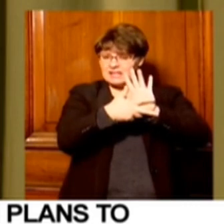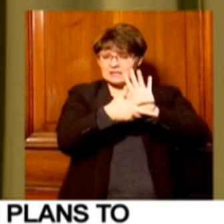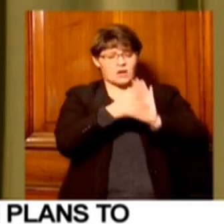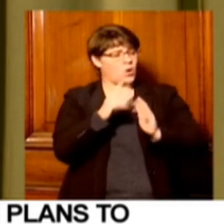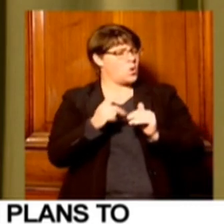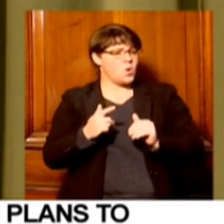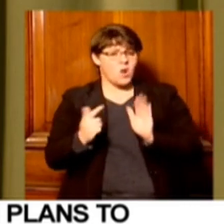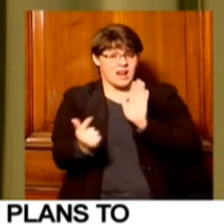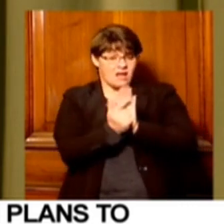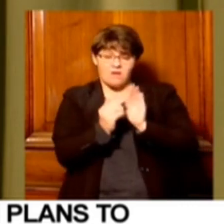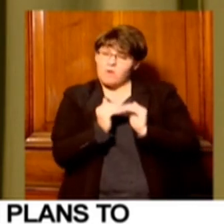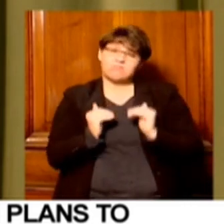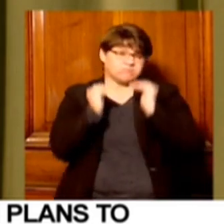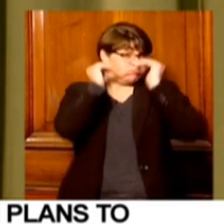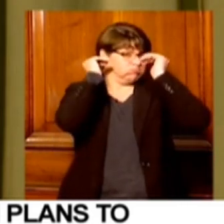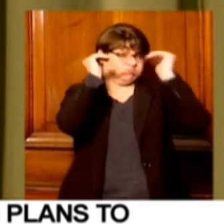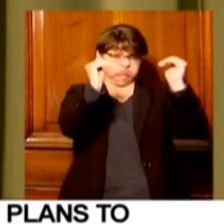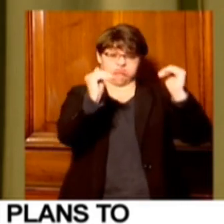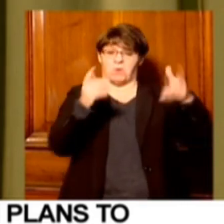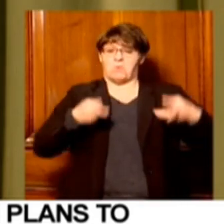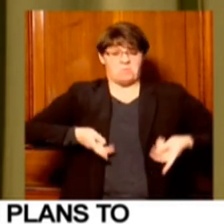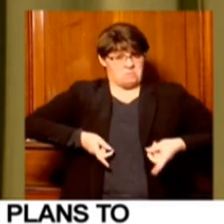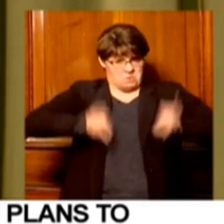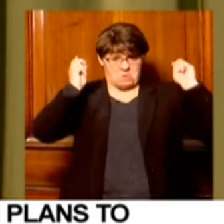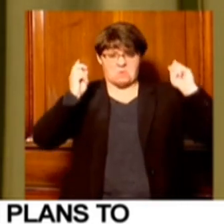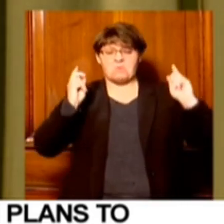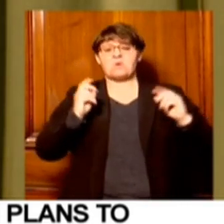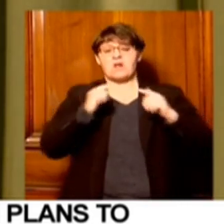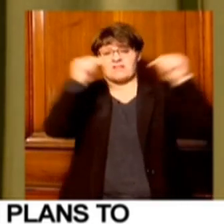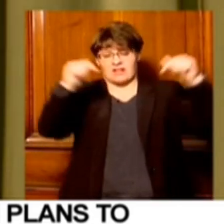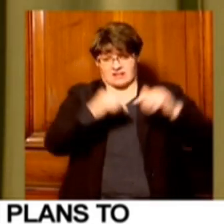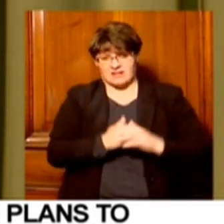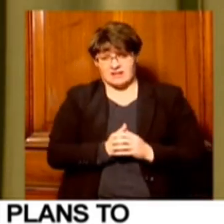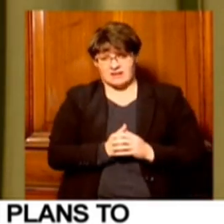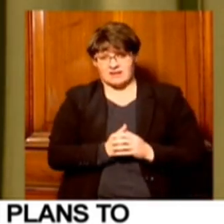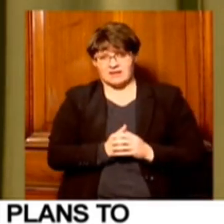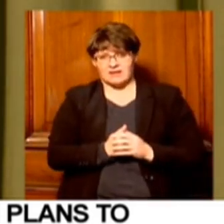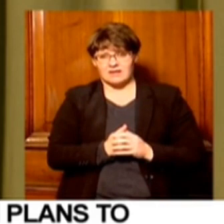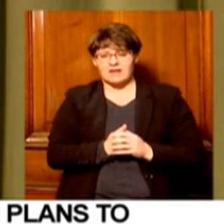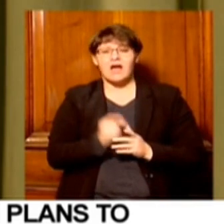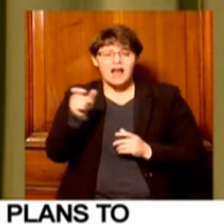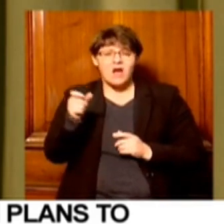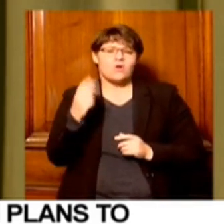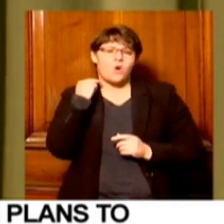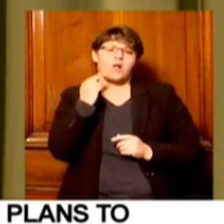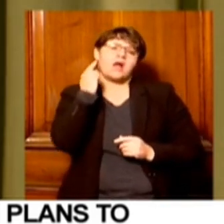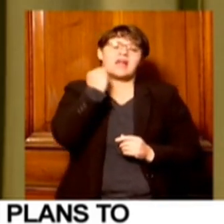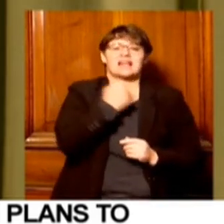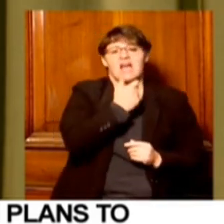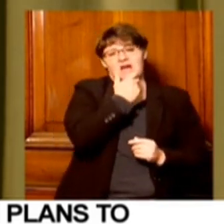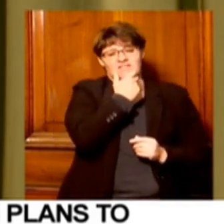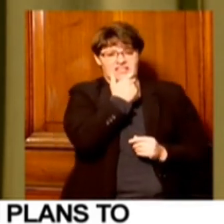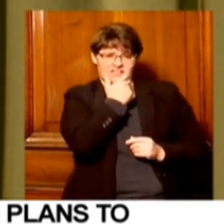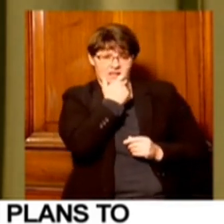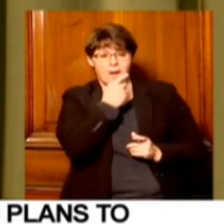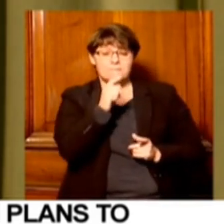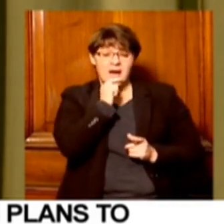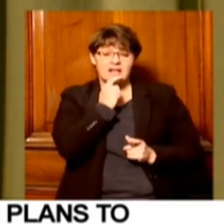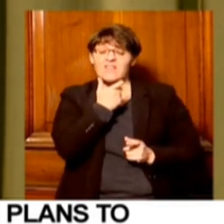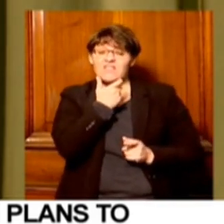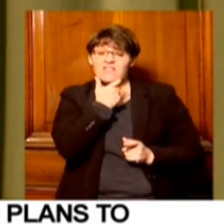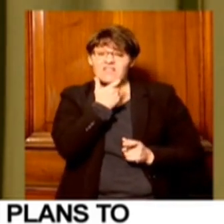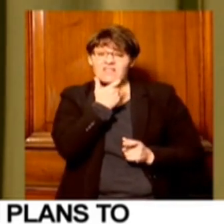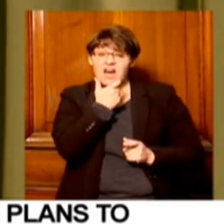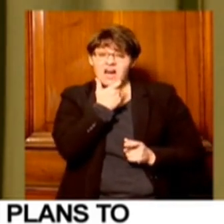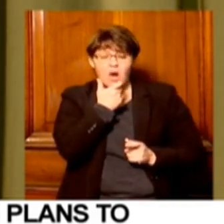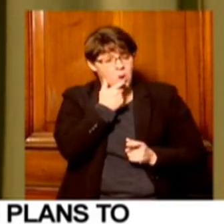level. And you know, Minister said they speak in nice voice, but they tell you very serious matters.